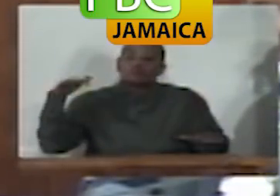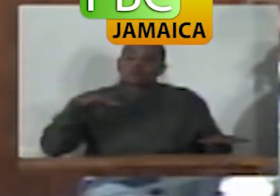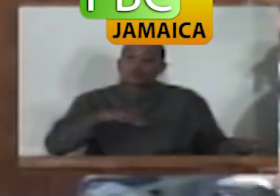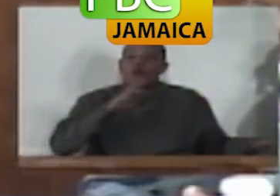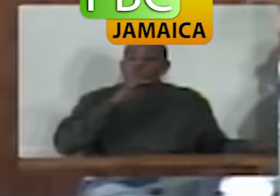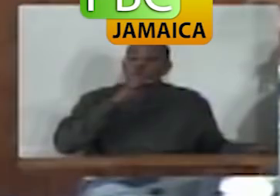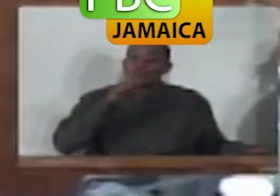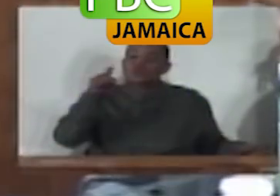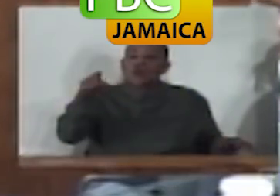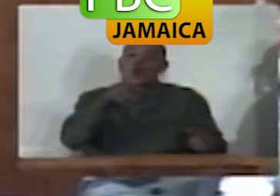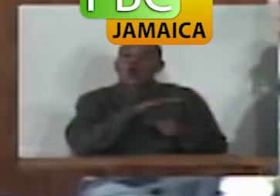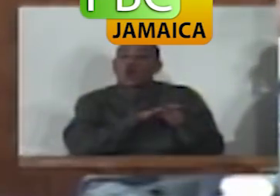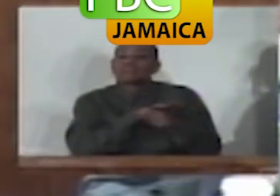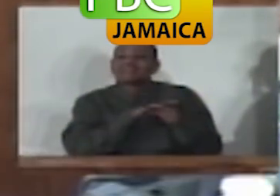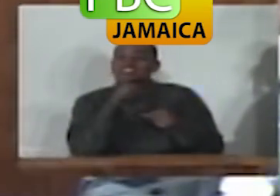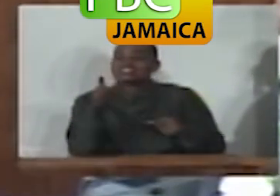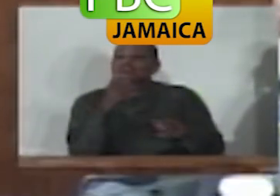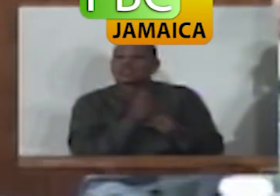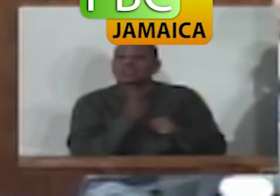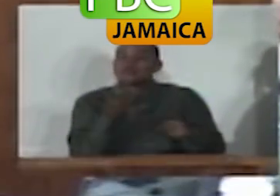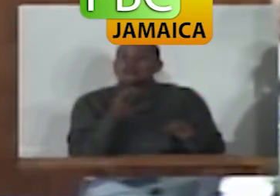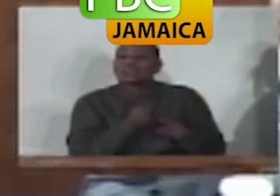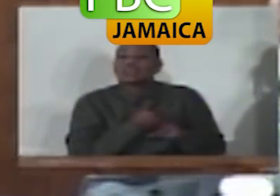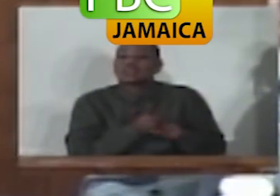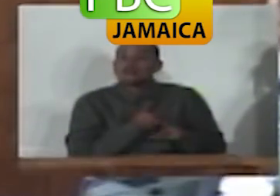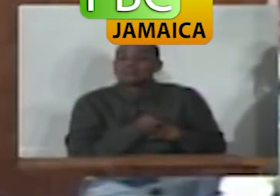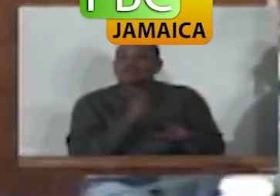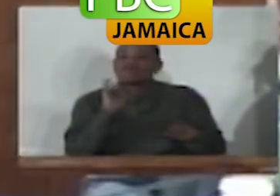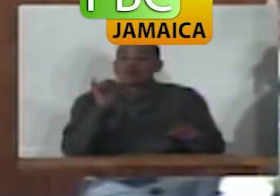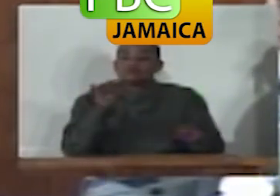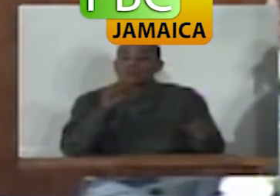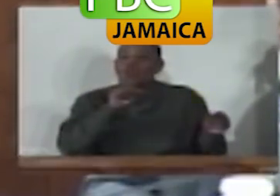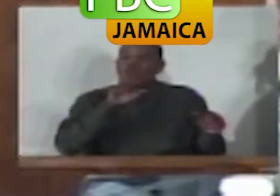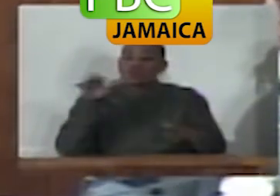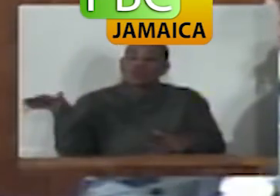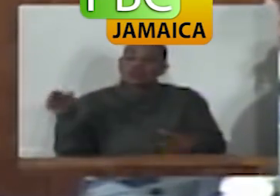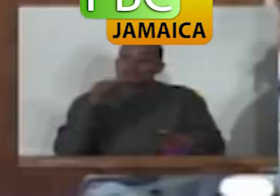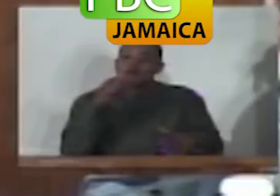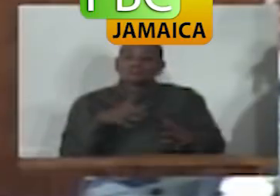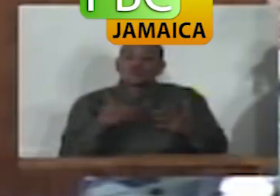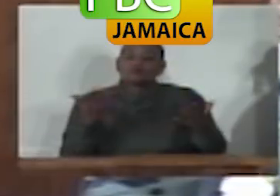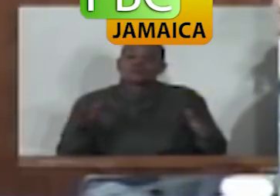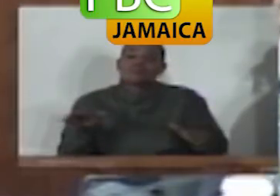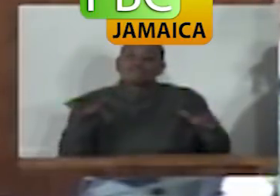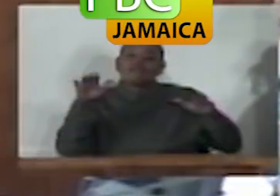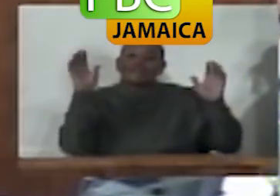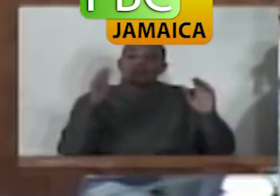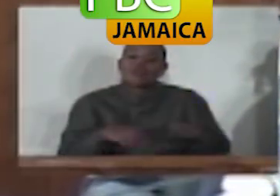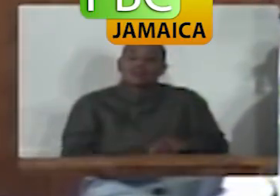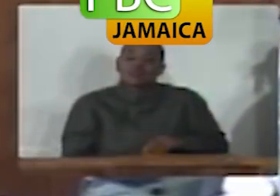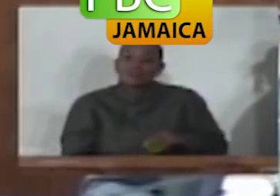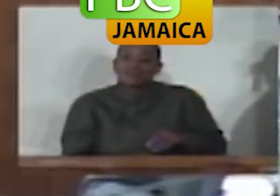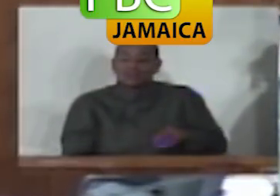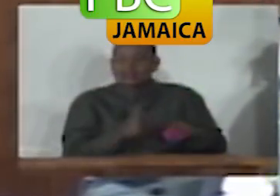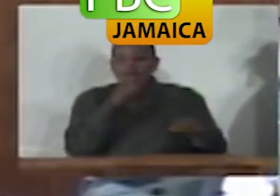deposits. Your constituency, you get the solid waste, not so much of the flooding. Yes, not so much of